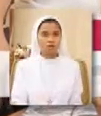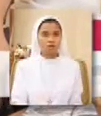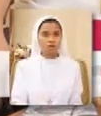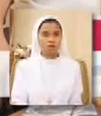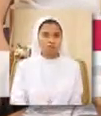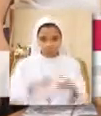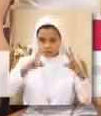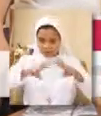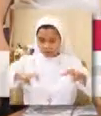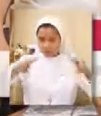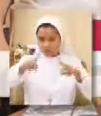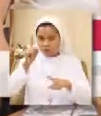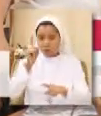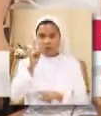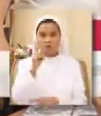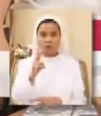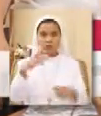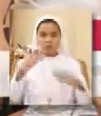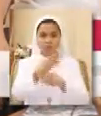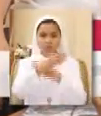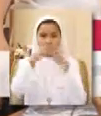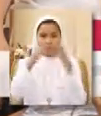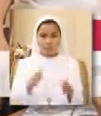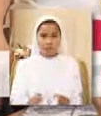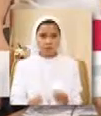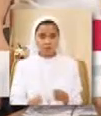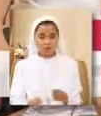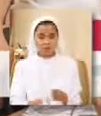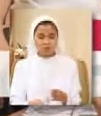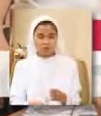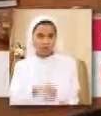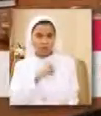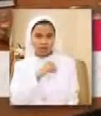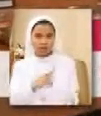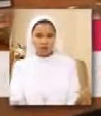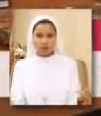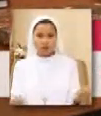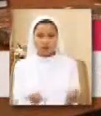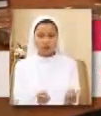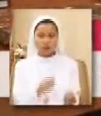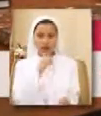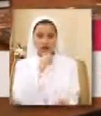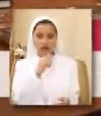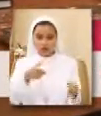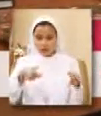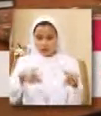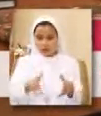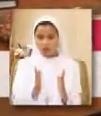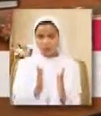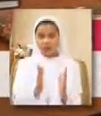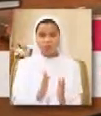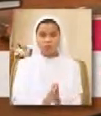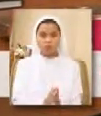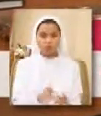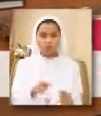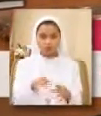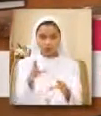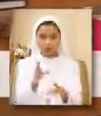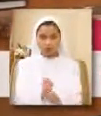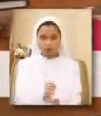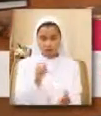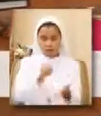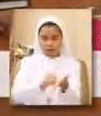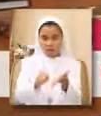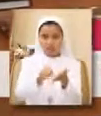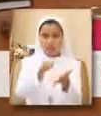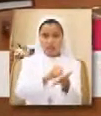allow. He said, I'd go and examine it myself and said, but they didn't give us the permit. So they probably had to throw it in the sea.